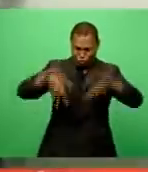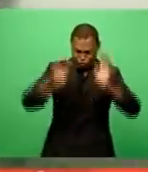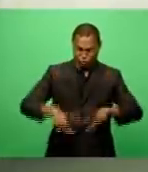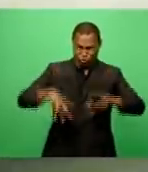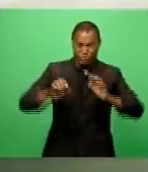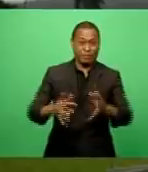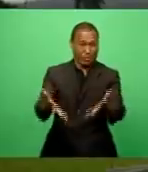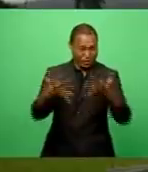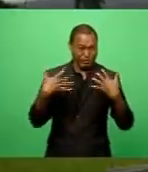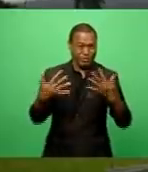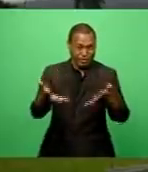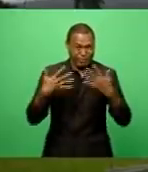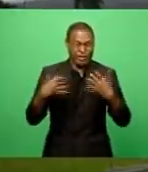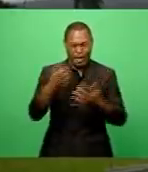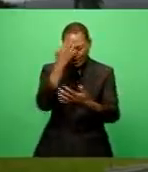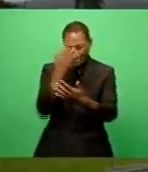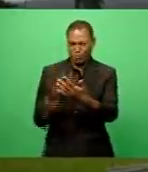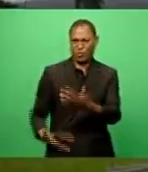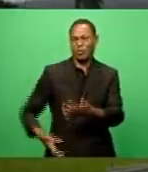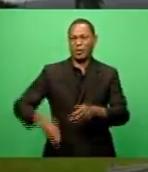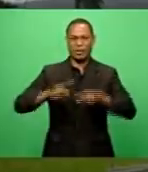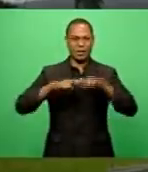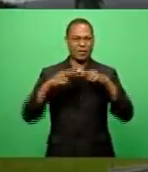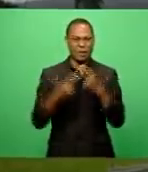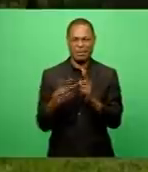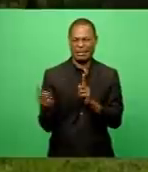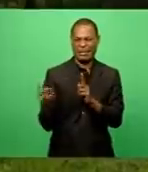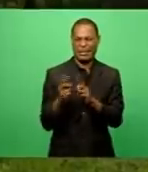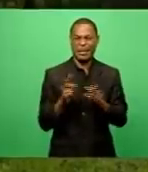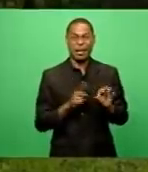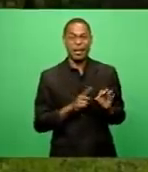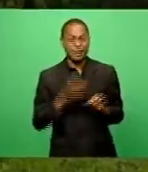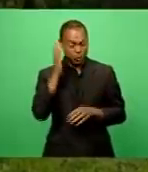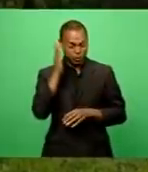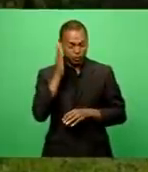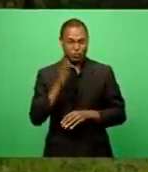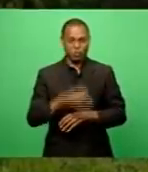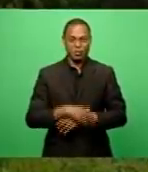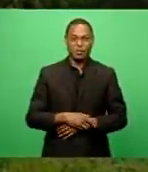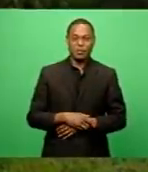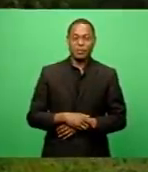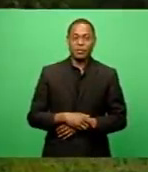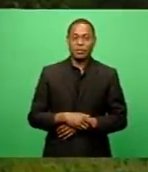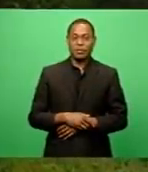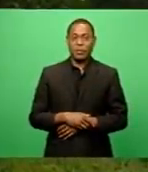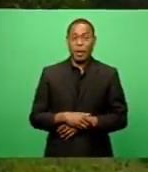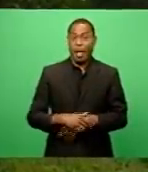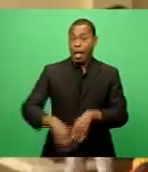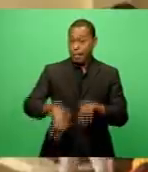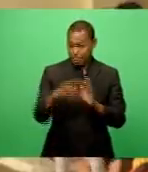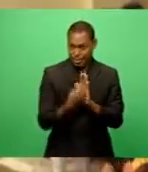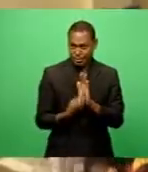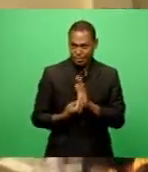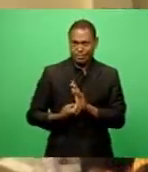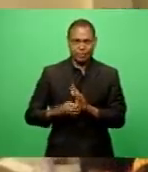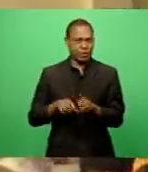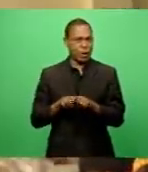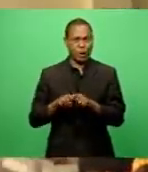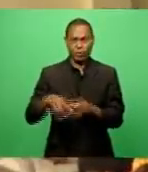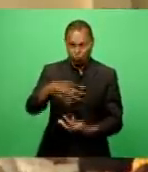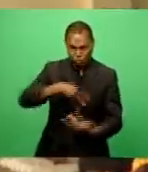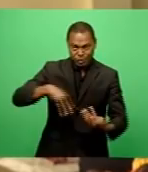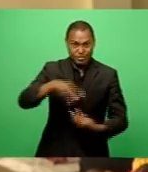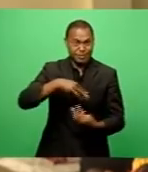winds experienced by families near QVS last night, and with lessons learned from tropical cyclone Winston,